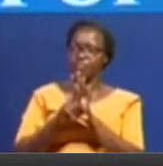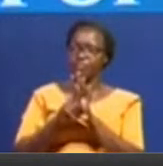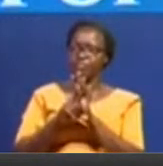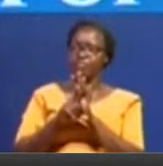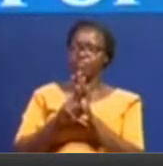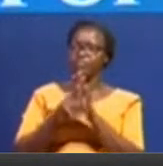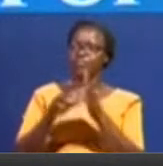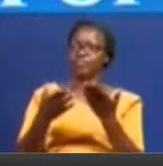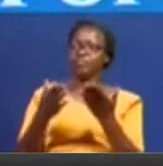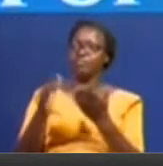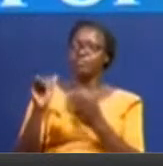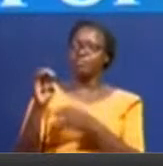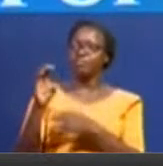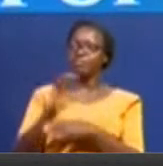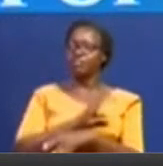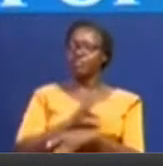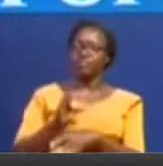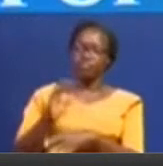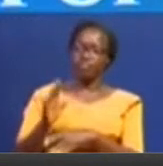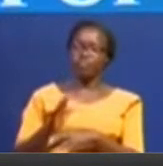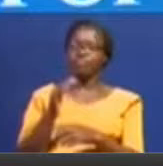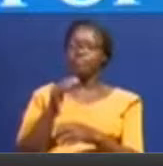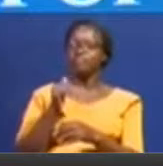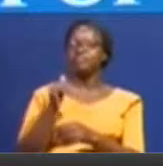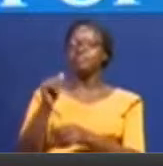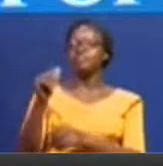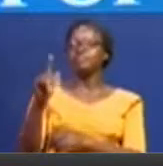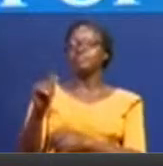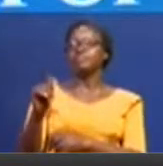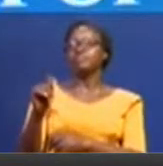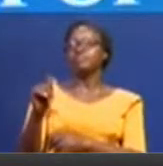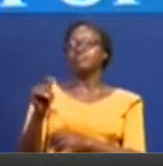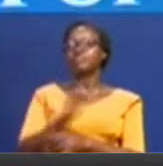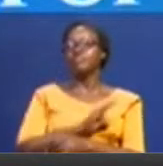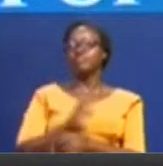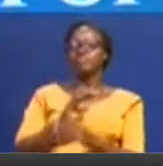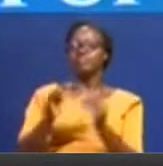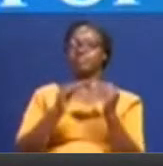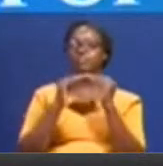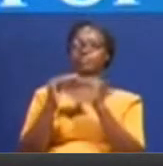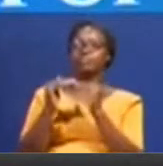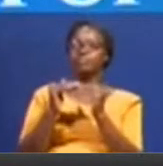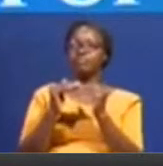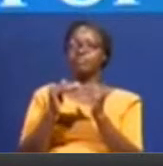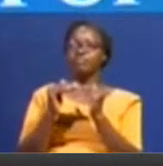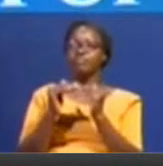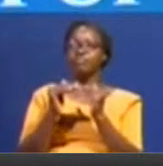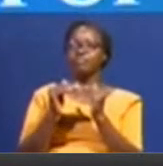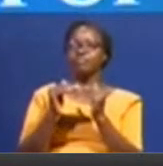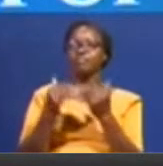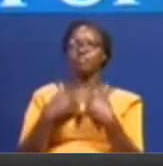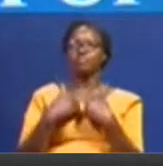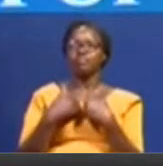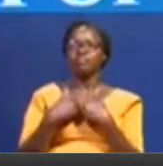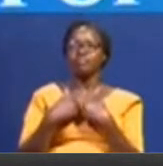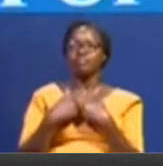of how the IEBC commissioners can act. At the boardroom level, it is an issue of having